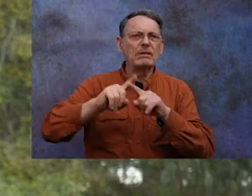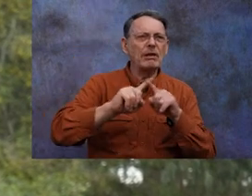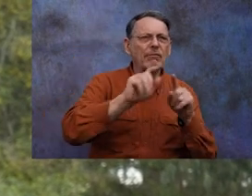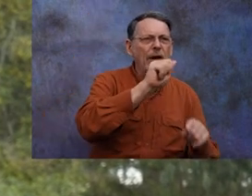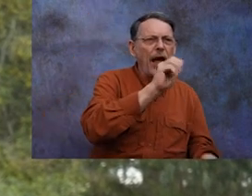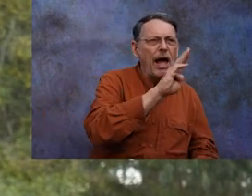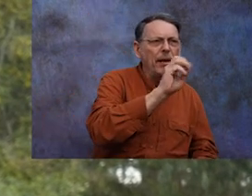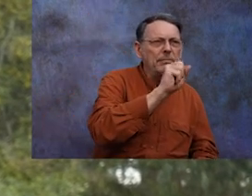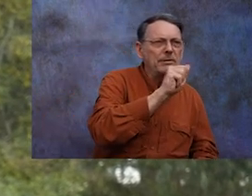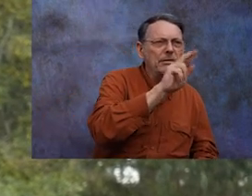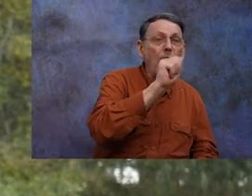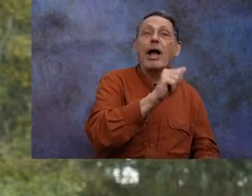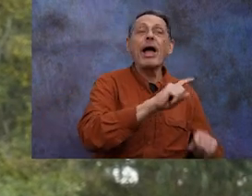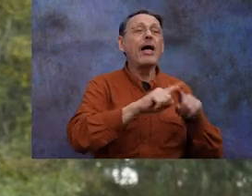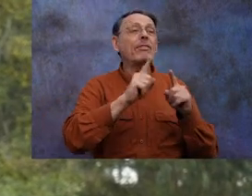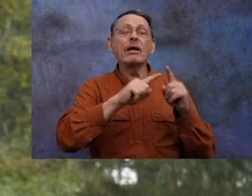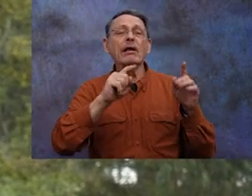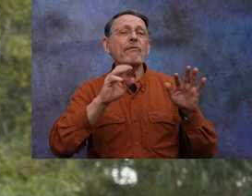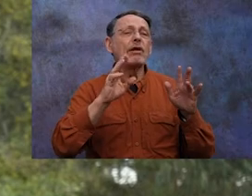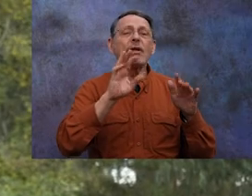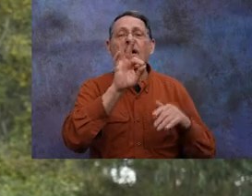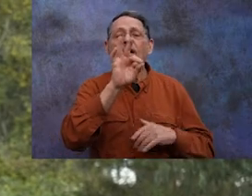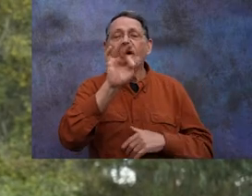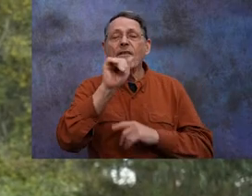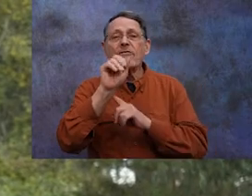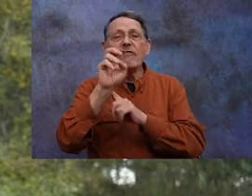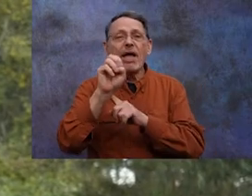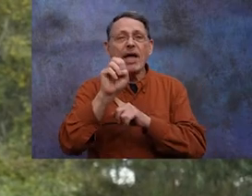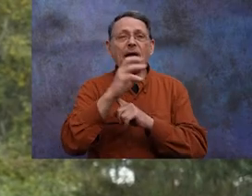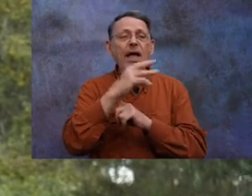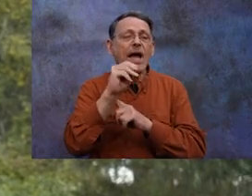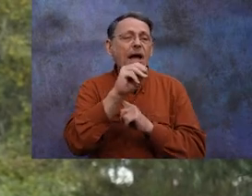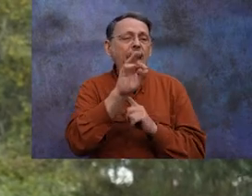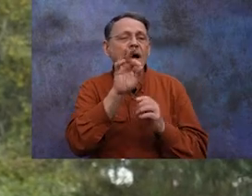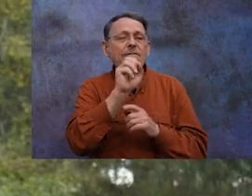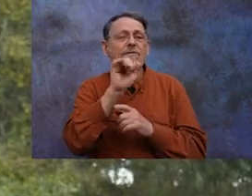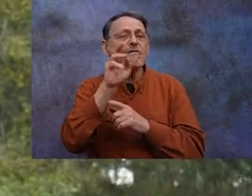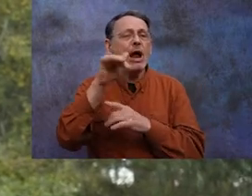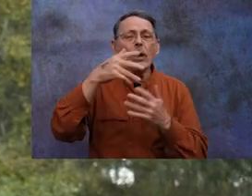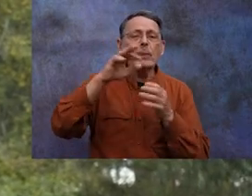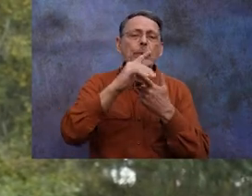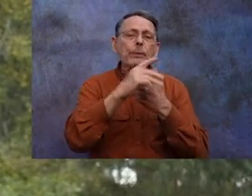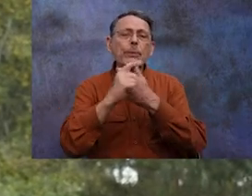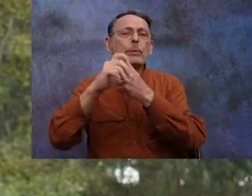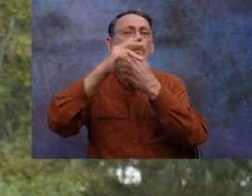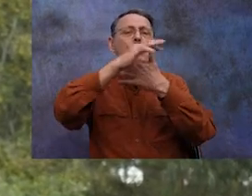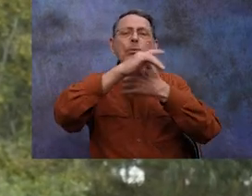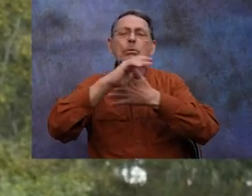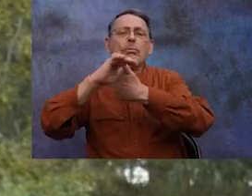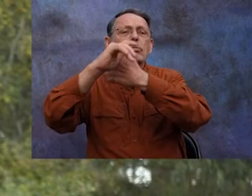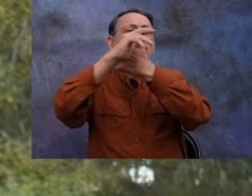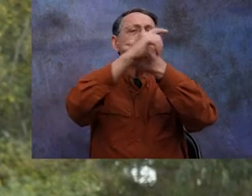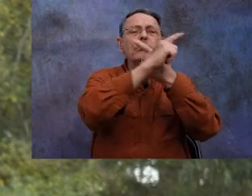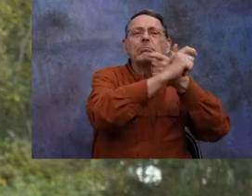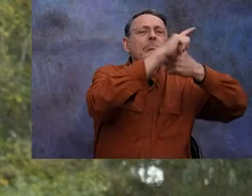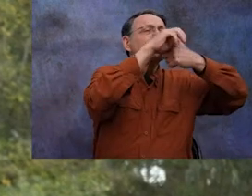apsaras and the fairies and the fae who play, sing, and dance amongst the flowers and the branches